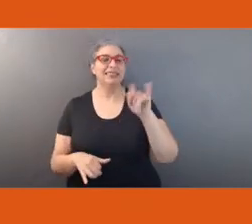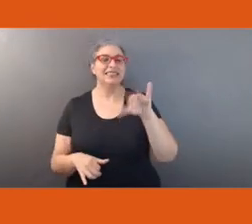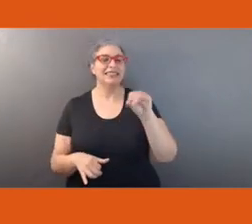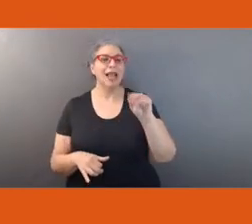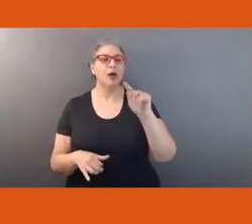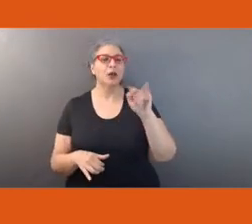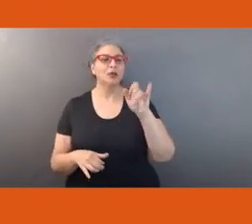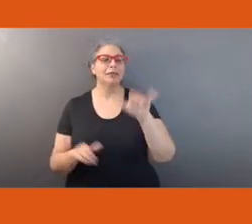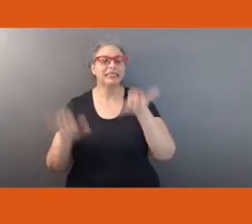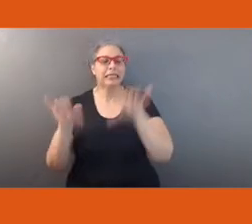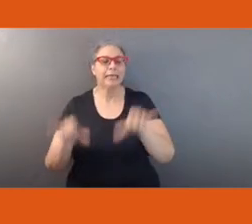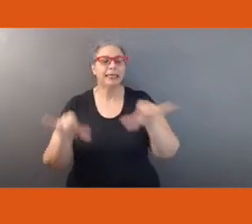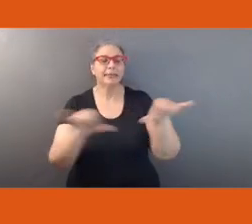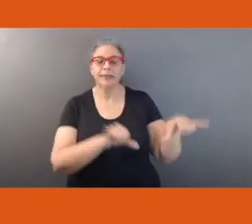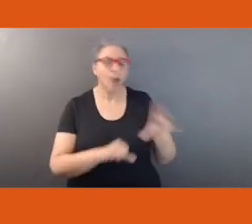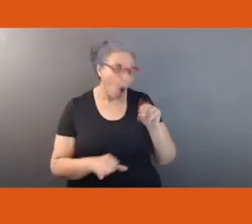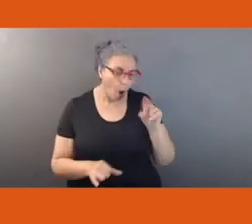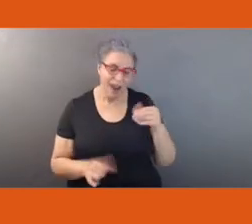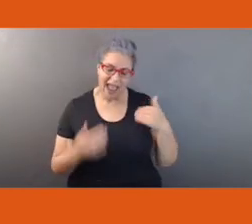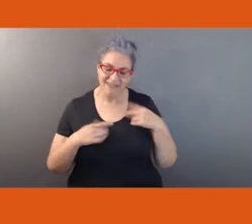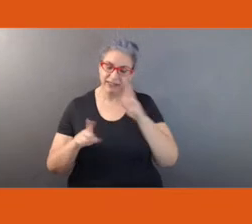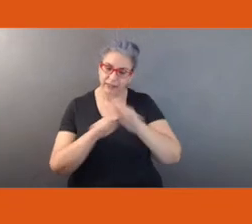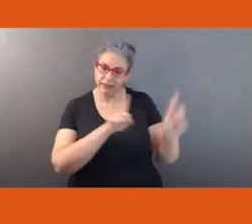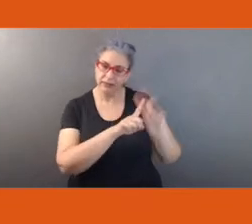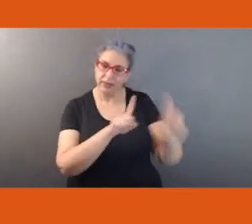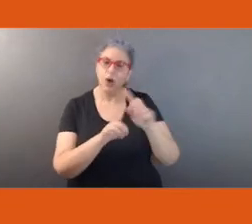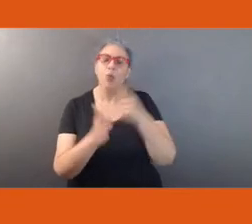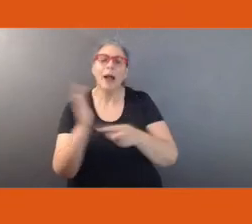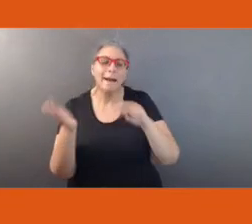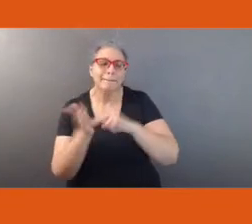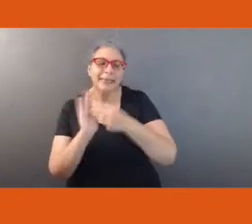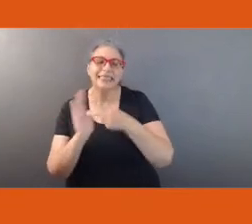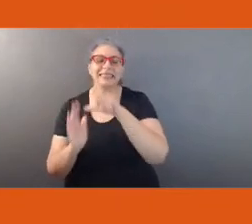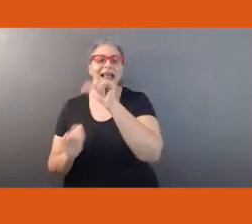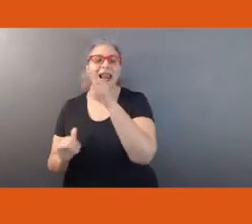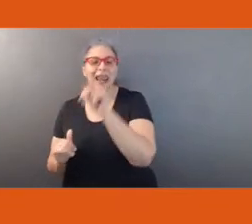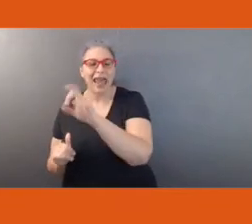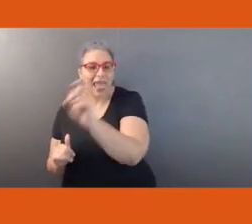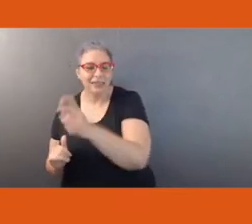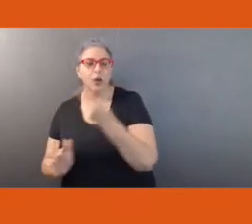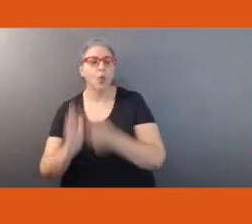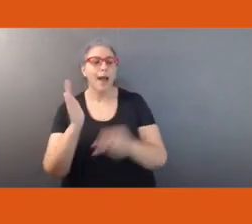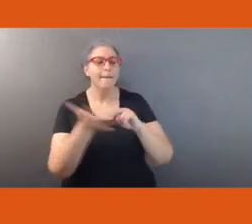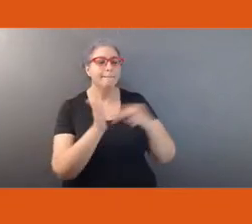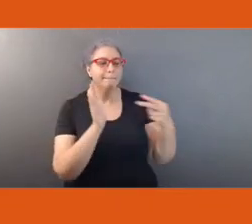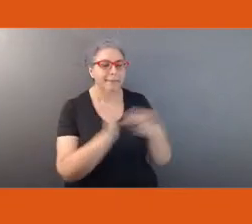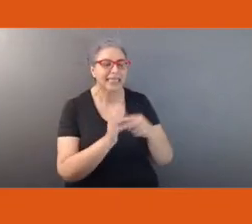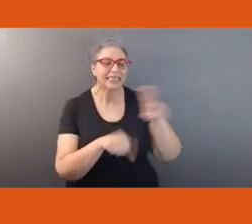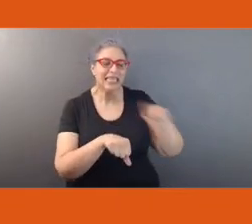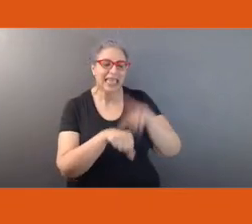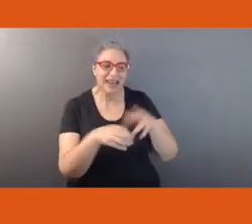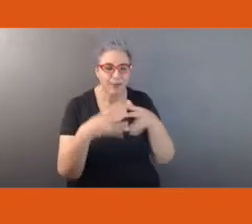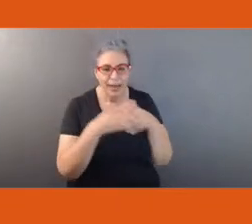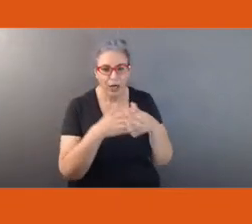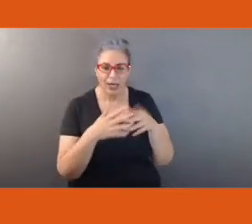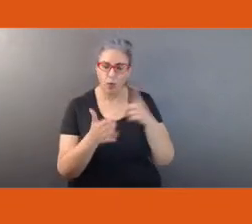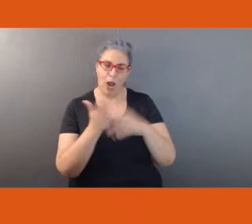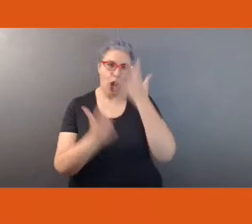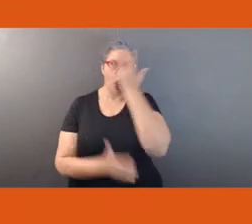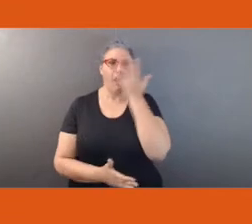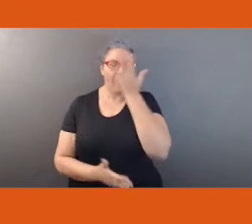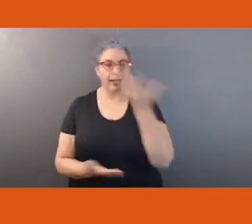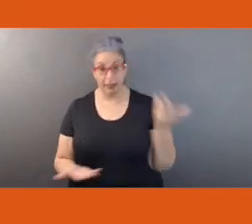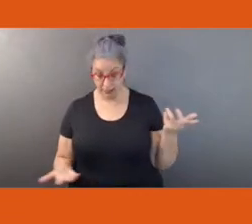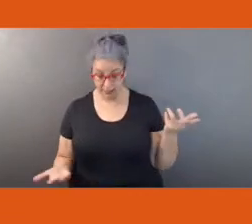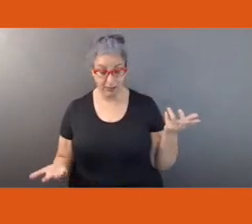Carla said, of what a Latinx or a Native American you know, person looks like, because